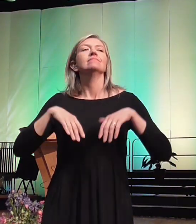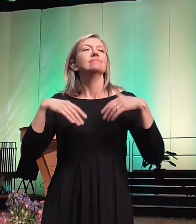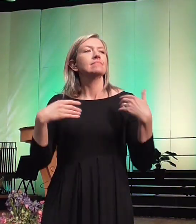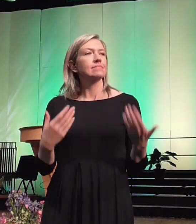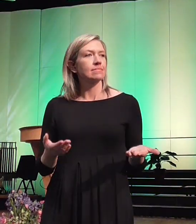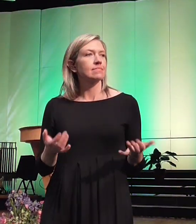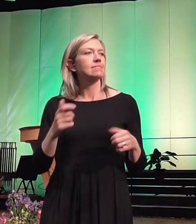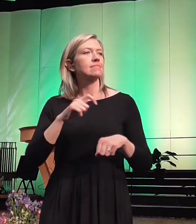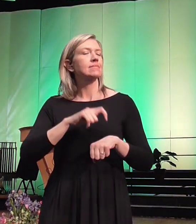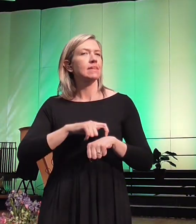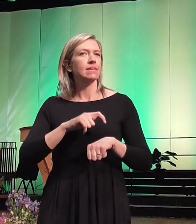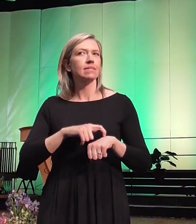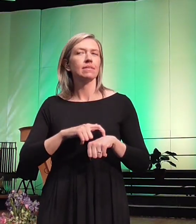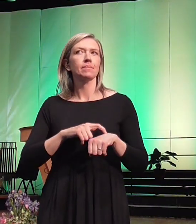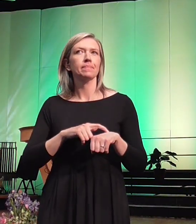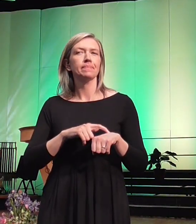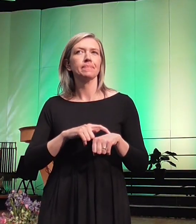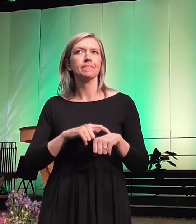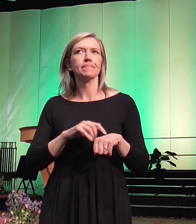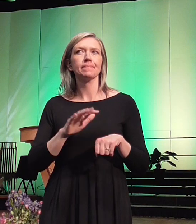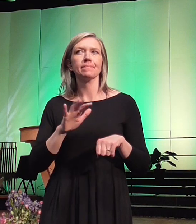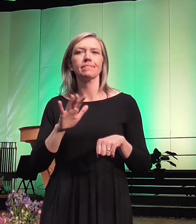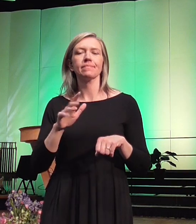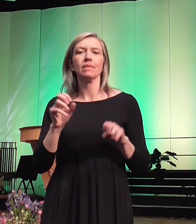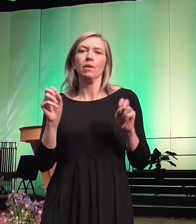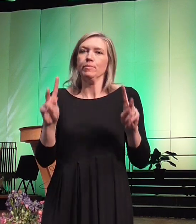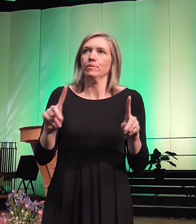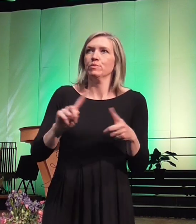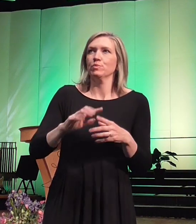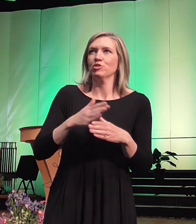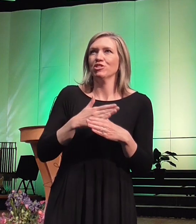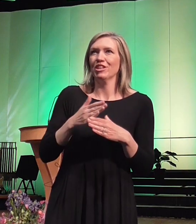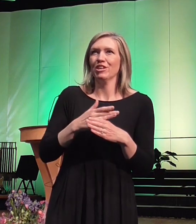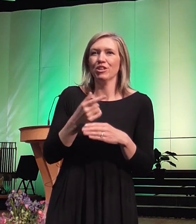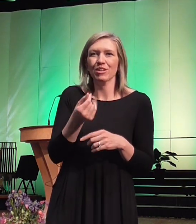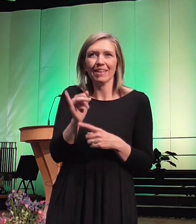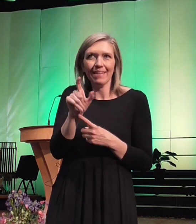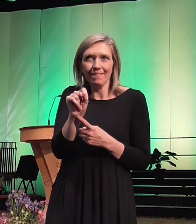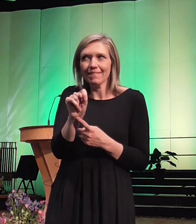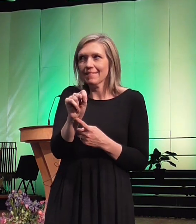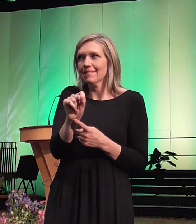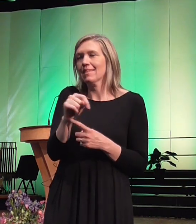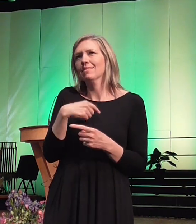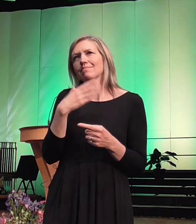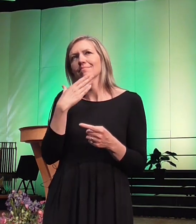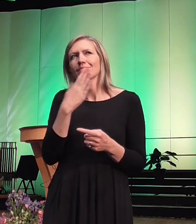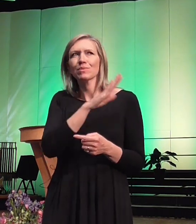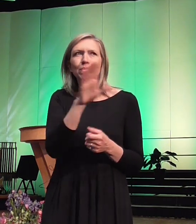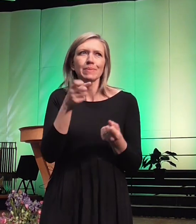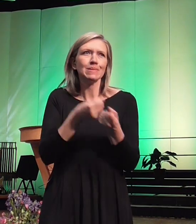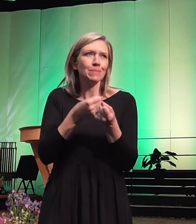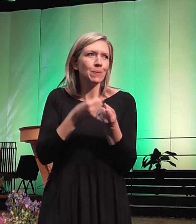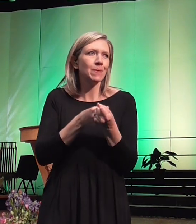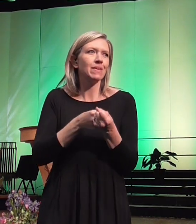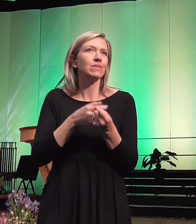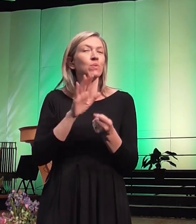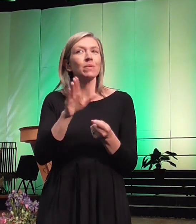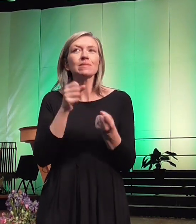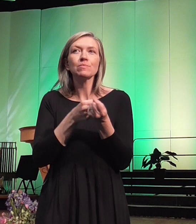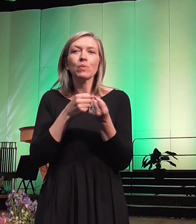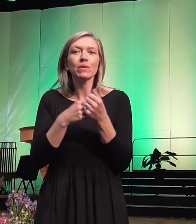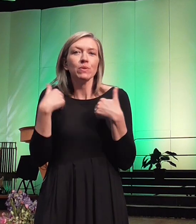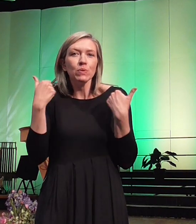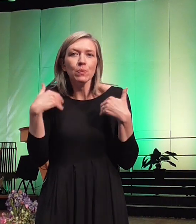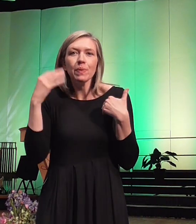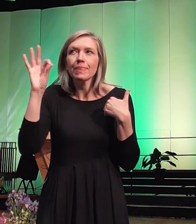So now's the time we're get the opportunity to share our gifts, and I want to thank you all for your support, especially for your support of our youth